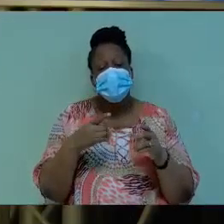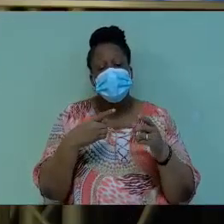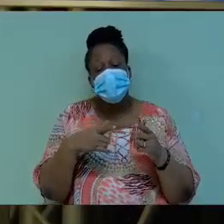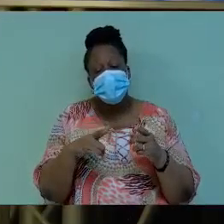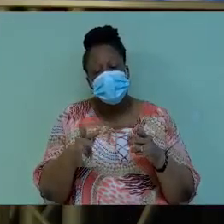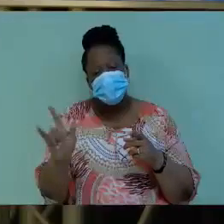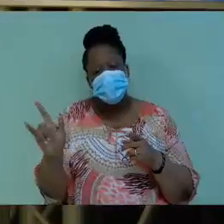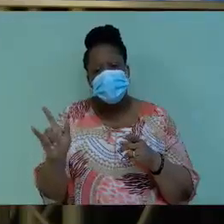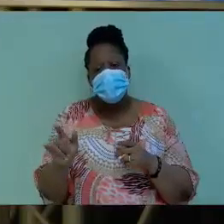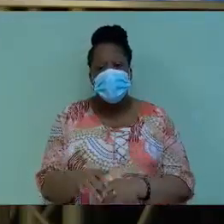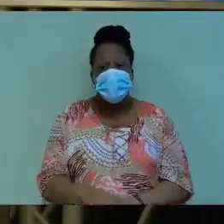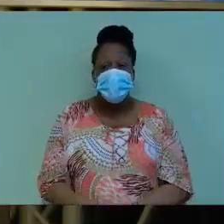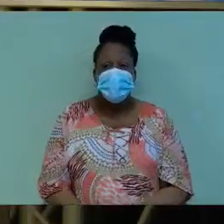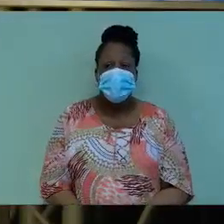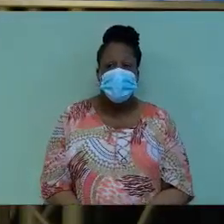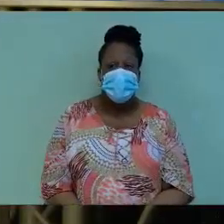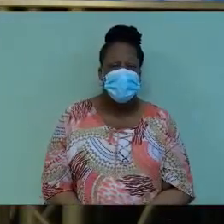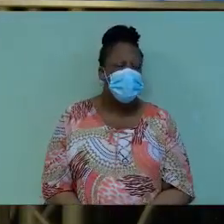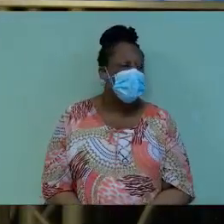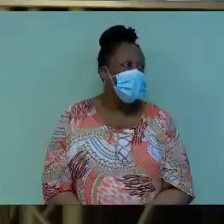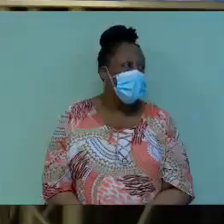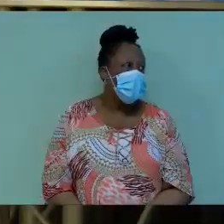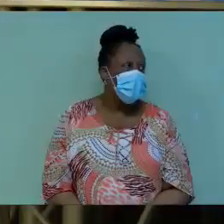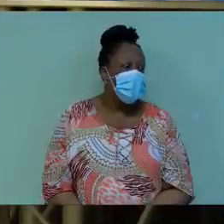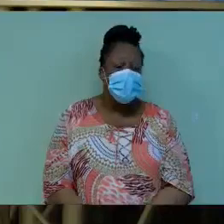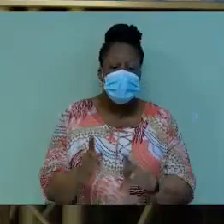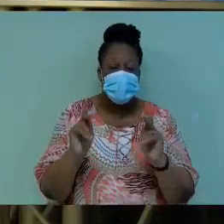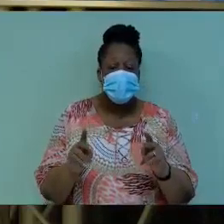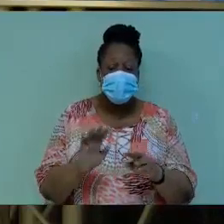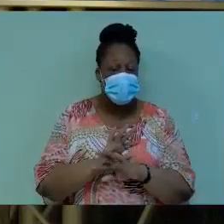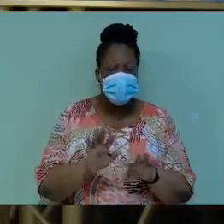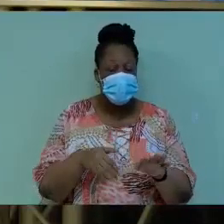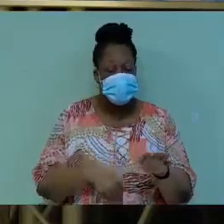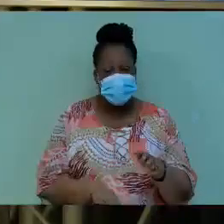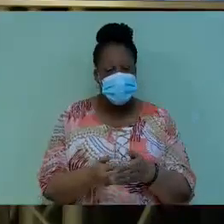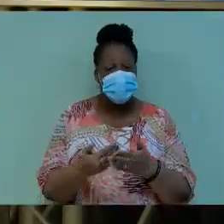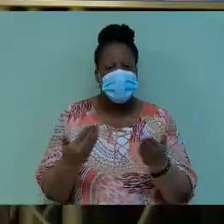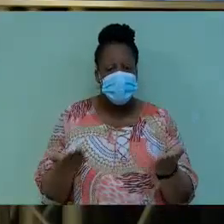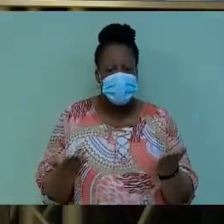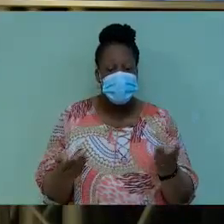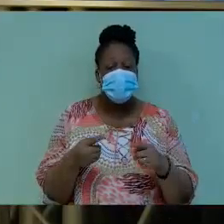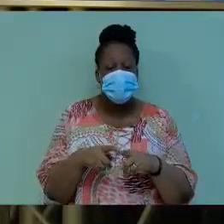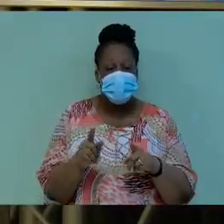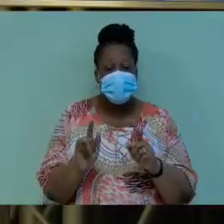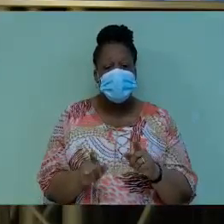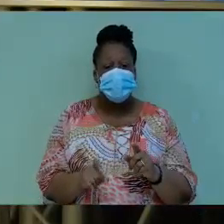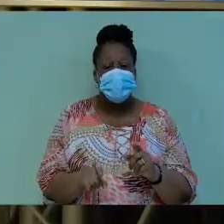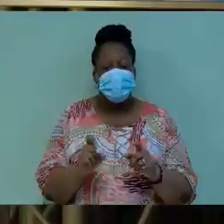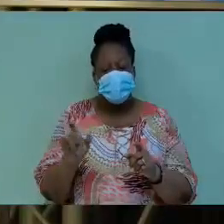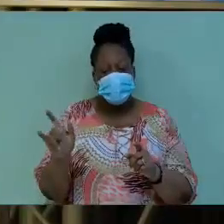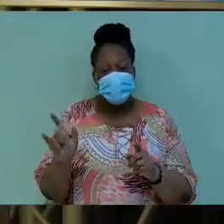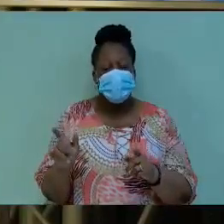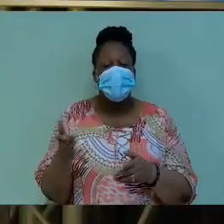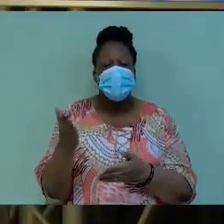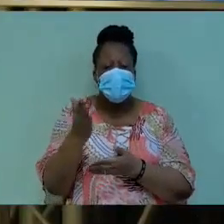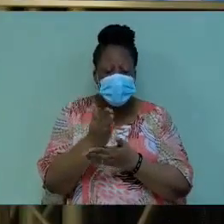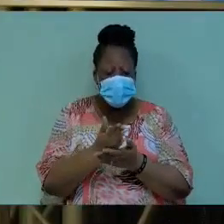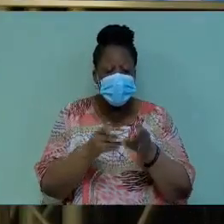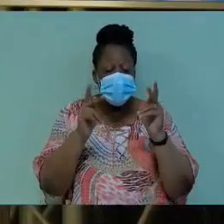We have also received a number of requests for nationals who are desirous